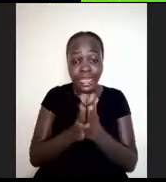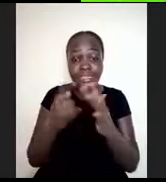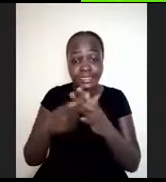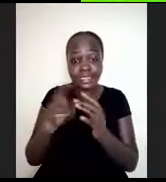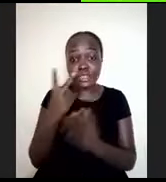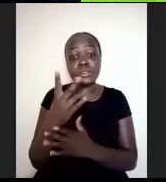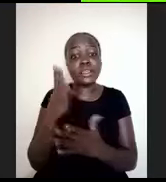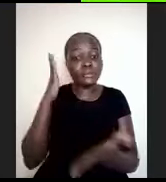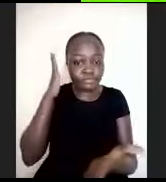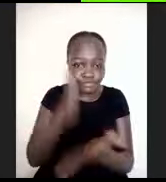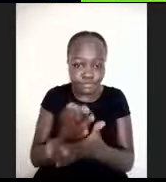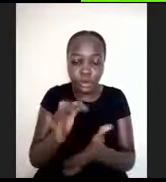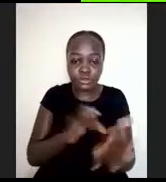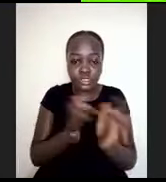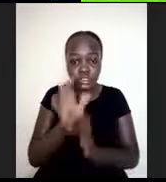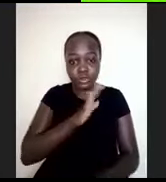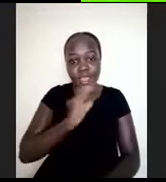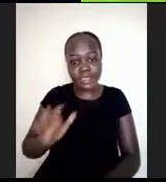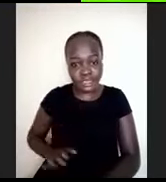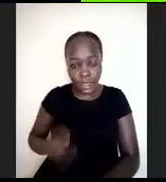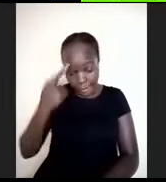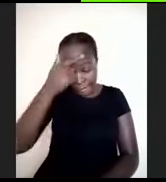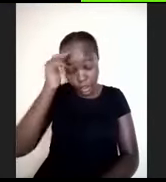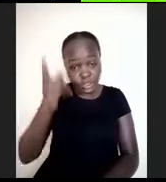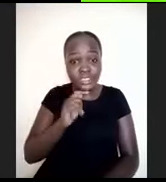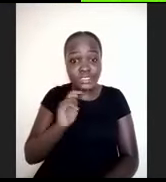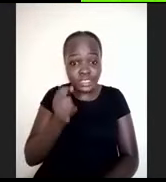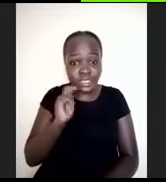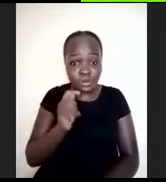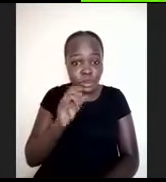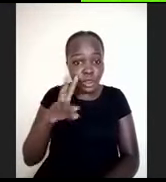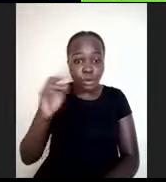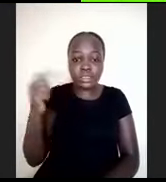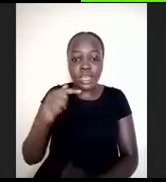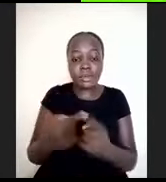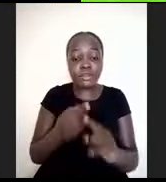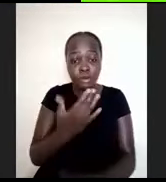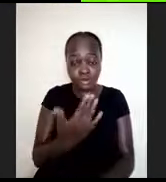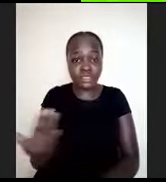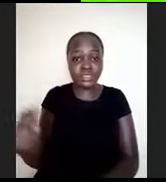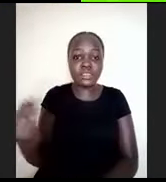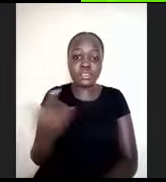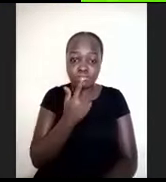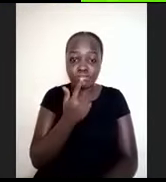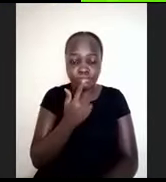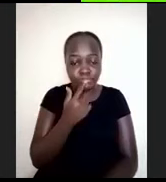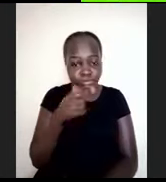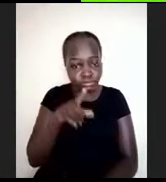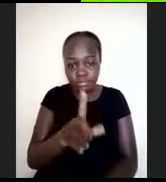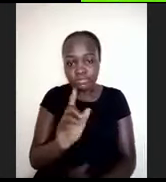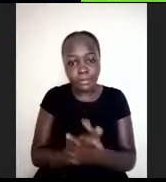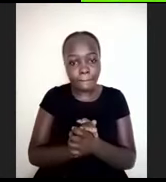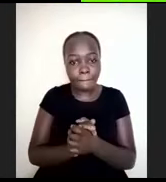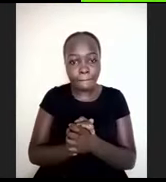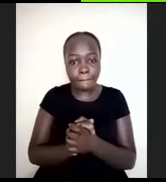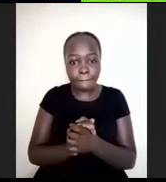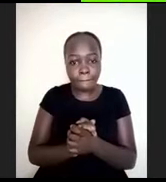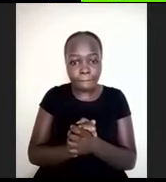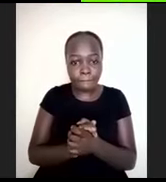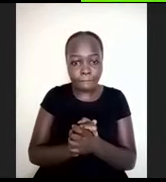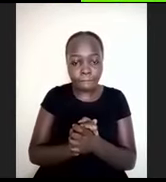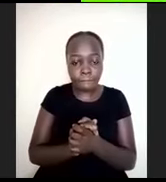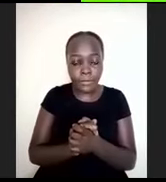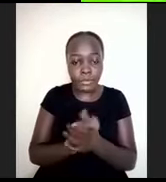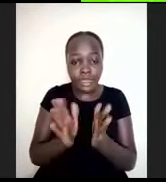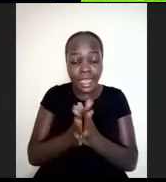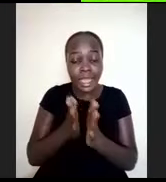of Jesus because these testimonies, they were actually coming from children's mouths that Jesus is Lord and he's real. And my